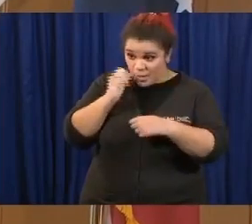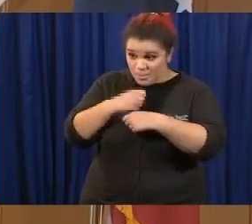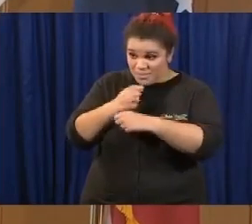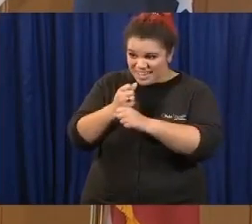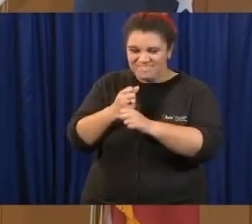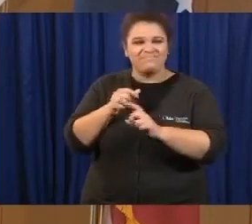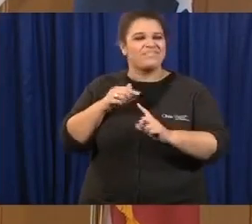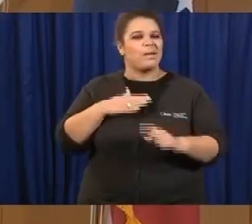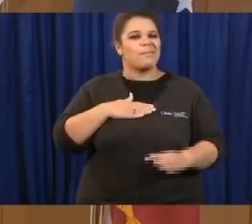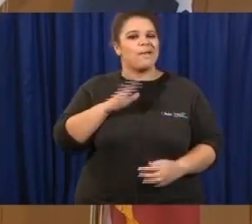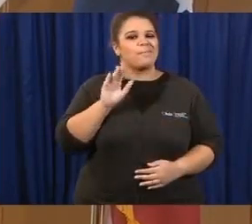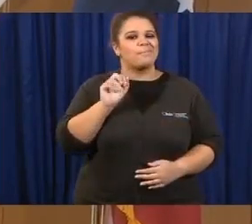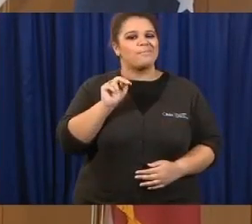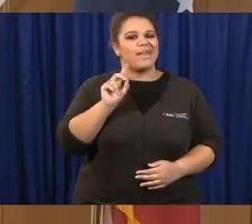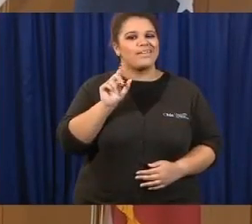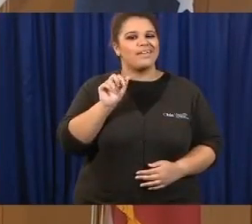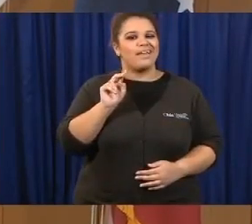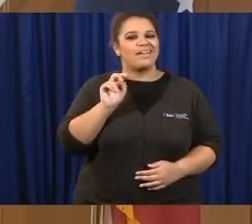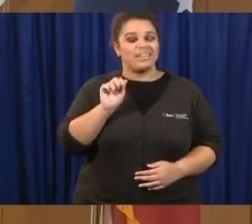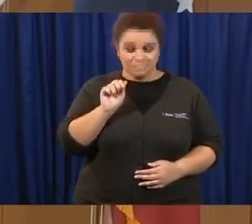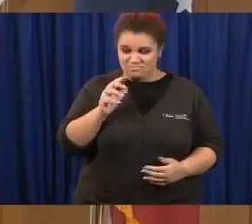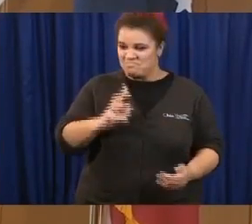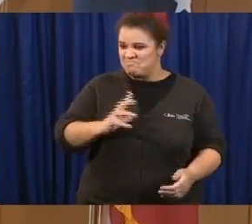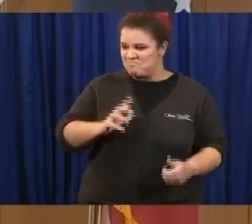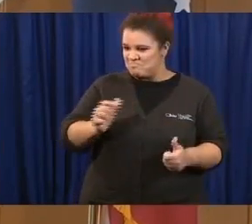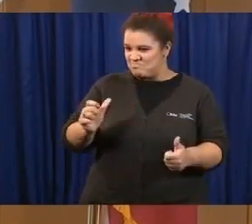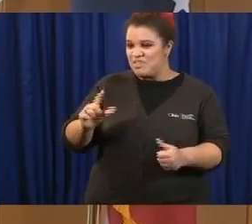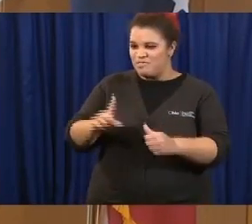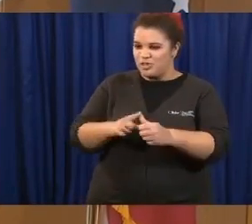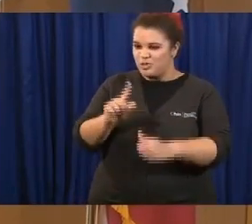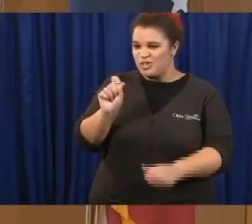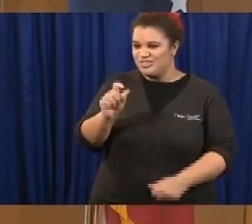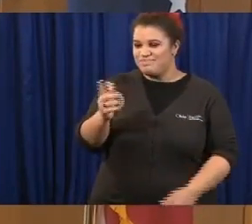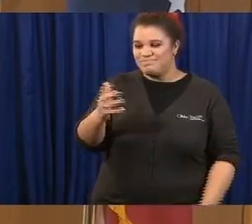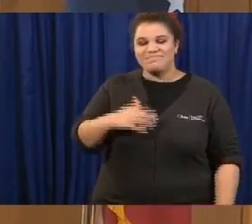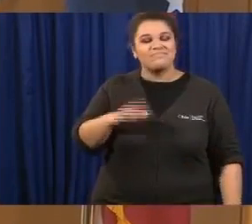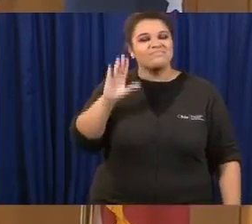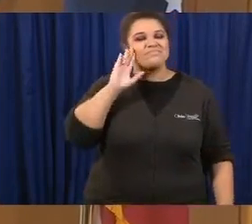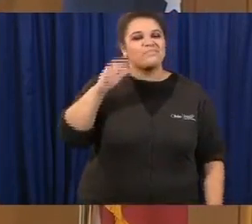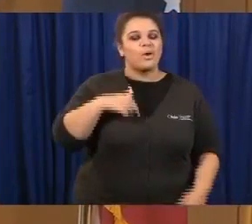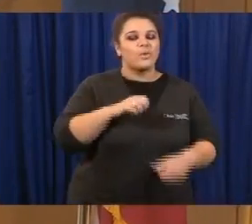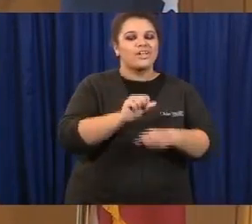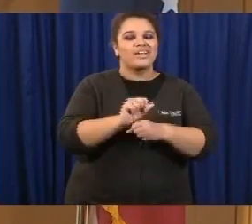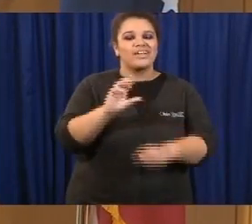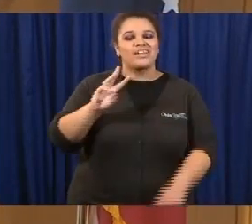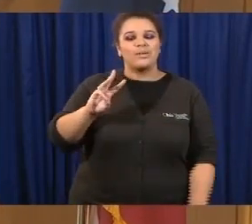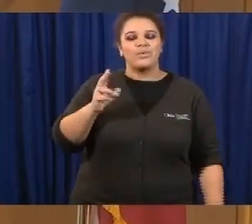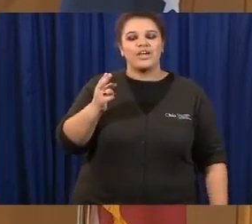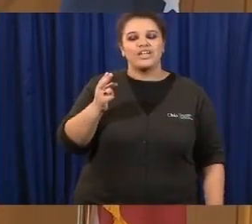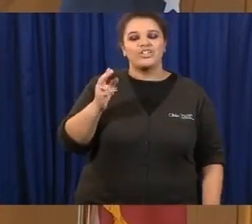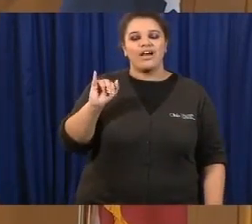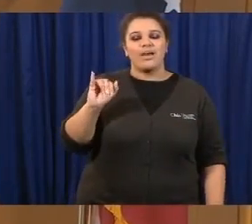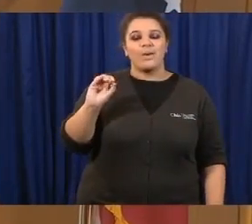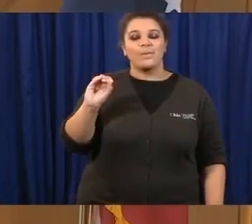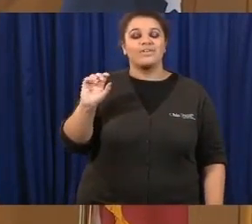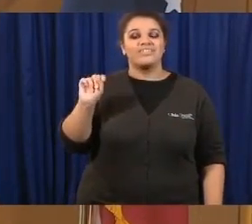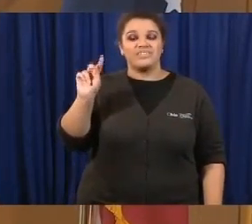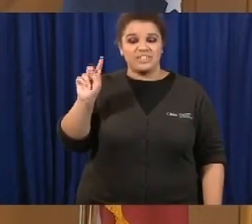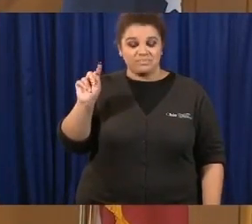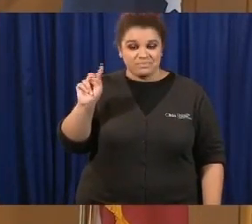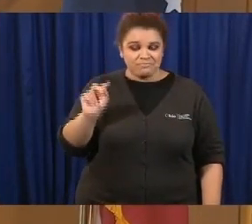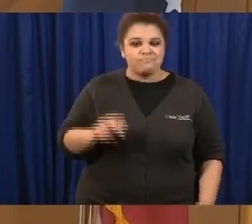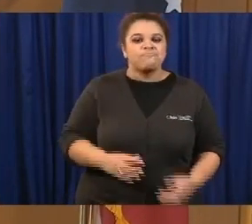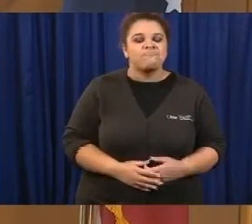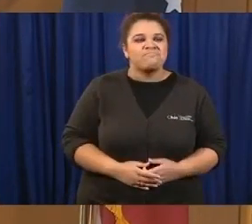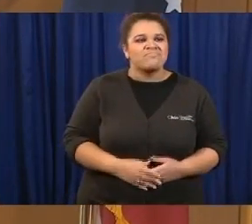sir. All right. Very good. You get the first question. Jim Oddie from WHIO-TV. Thank you, Governor. For those people who are still waiting for